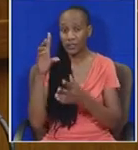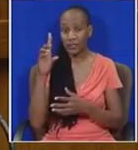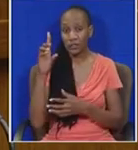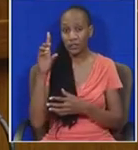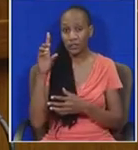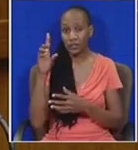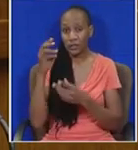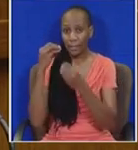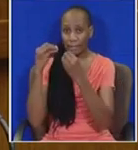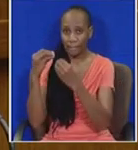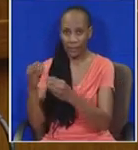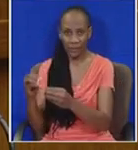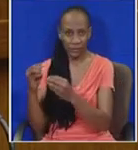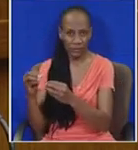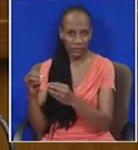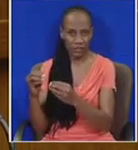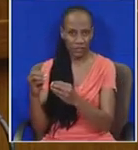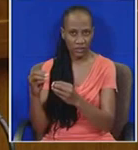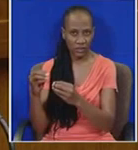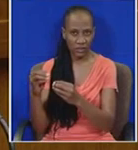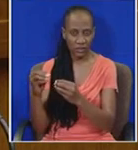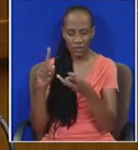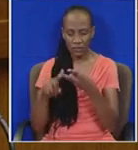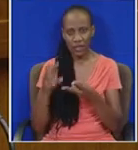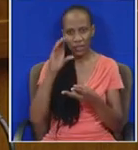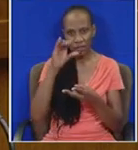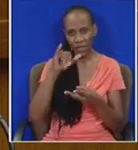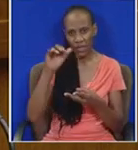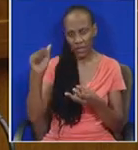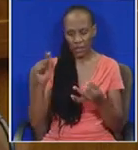bankrolled development of the internet, while the CIA and the military